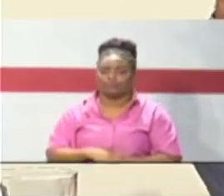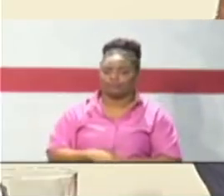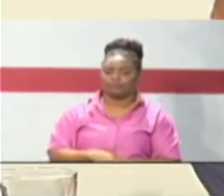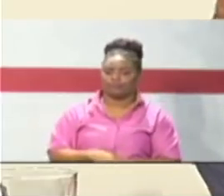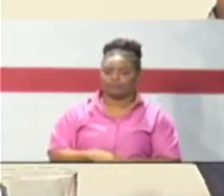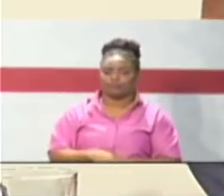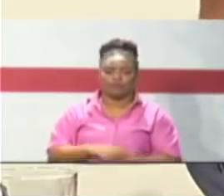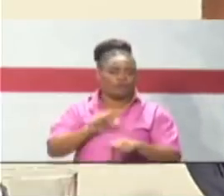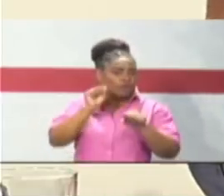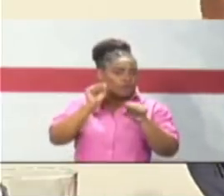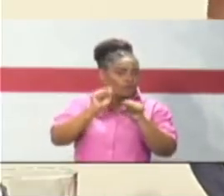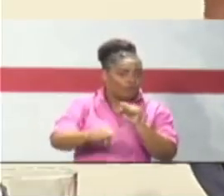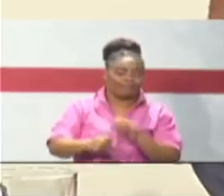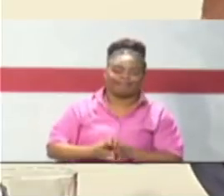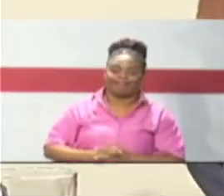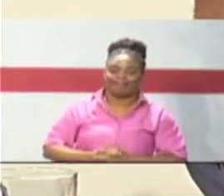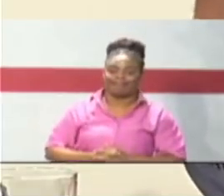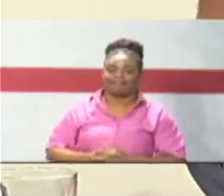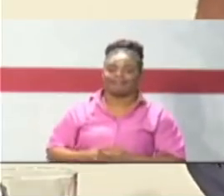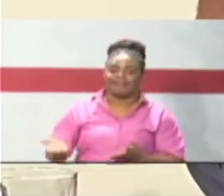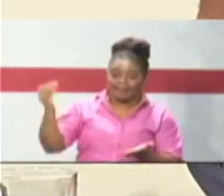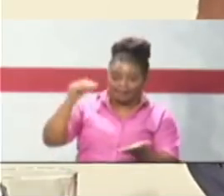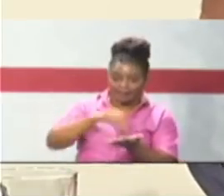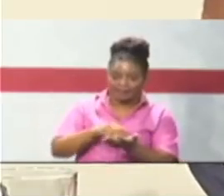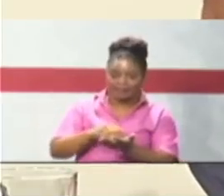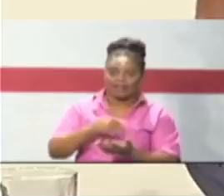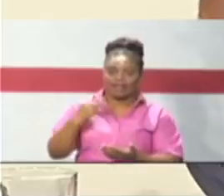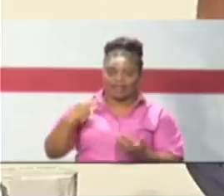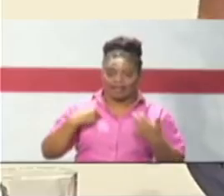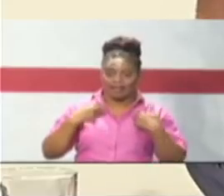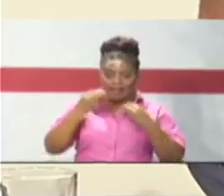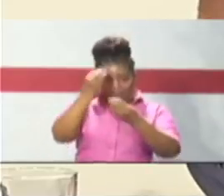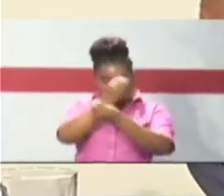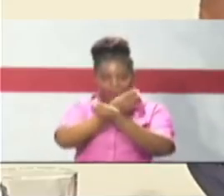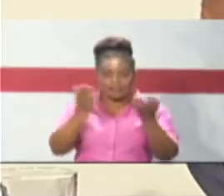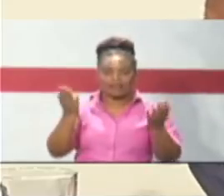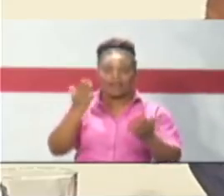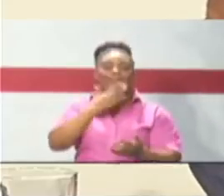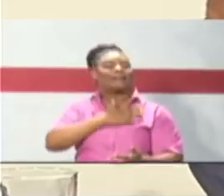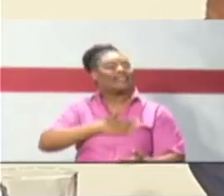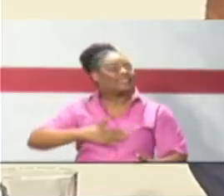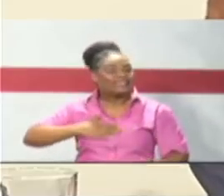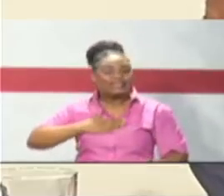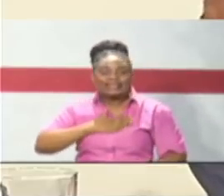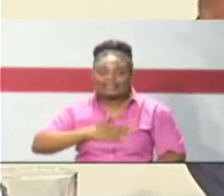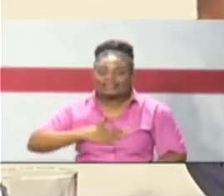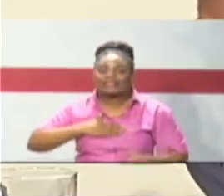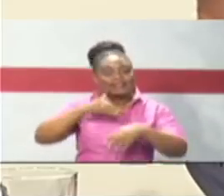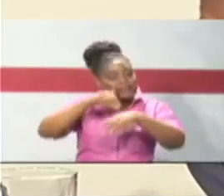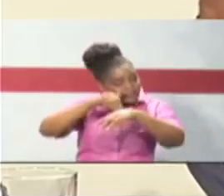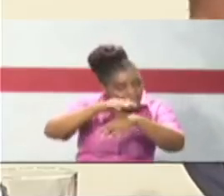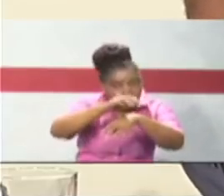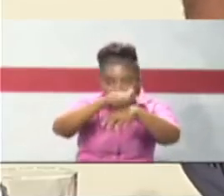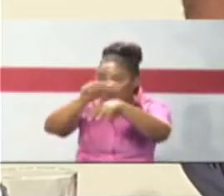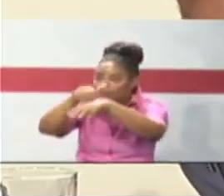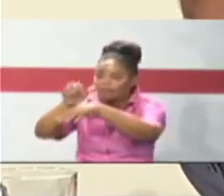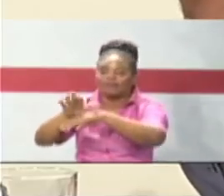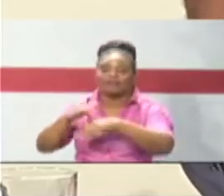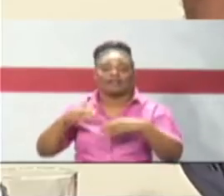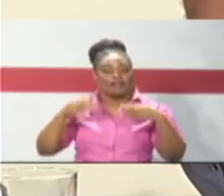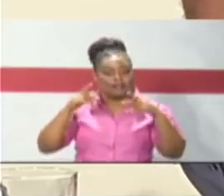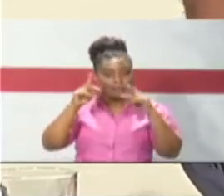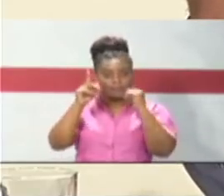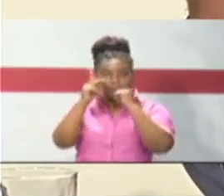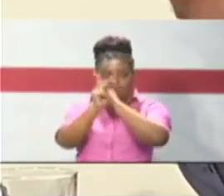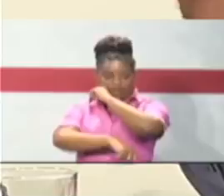a fact, but if again, Richard, you have information, please send it to us. Is there a penalty? At this point